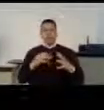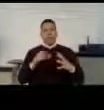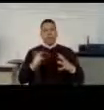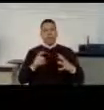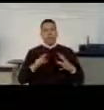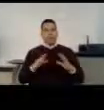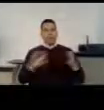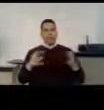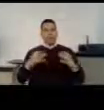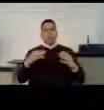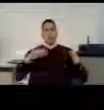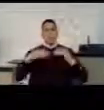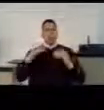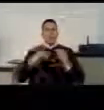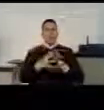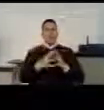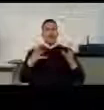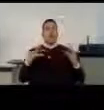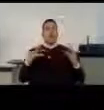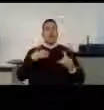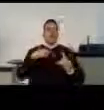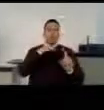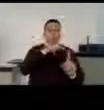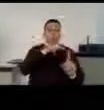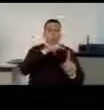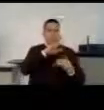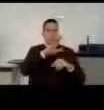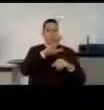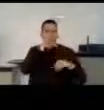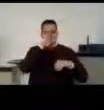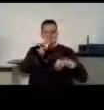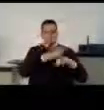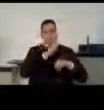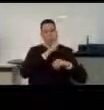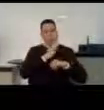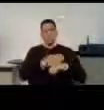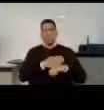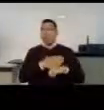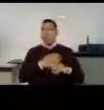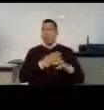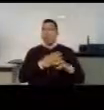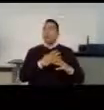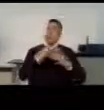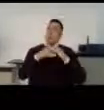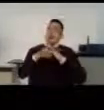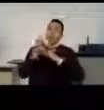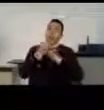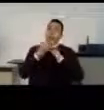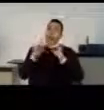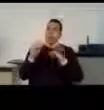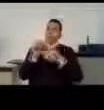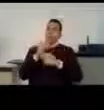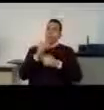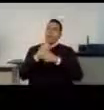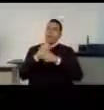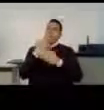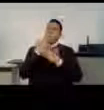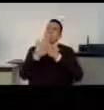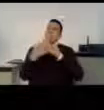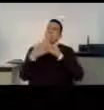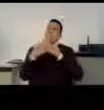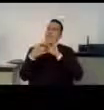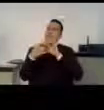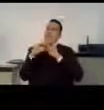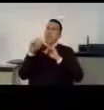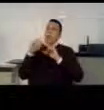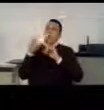that. So that you support your child going through the trio, right, creating a good relationship, like what you said,